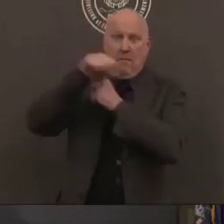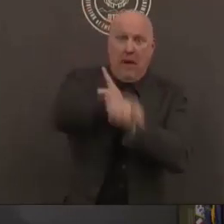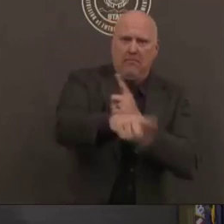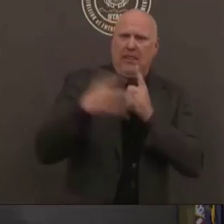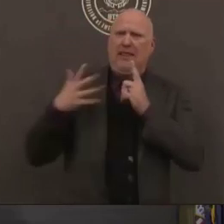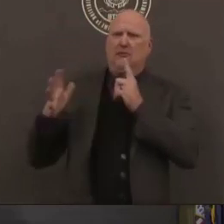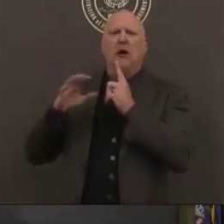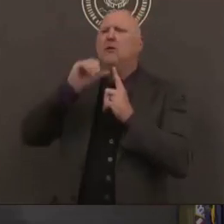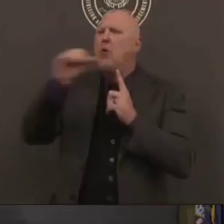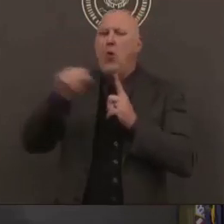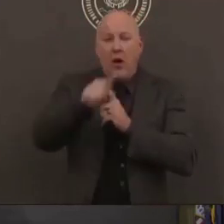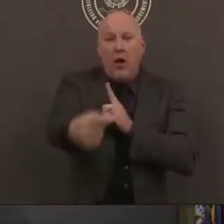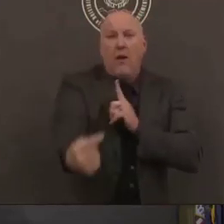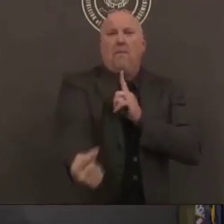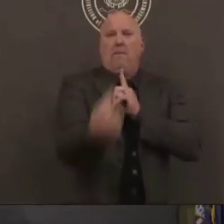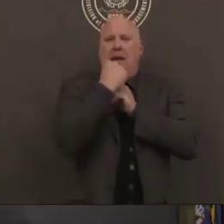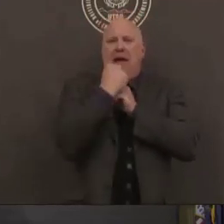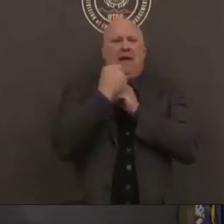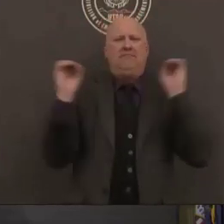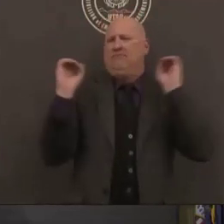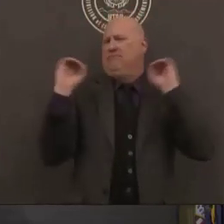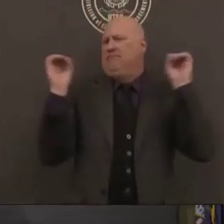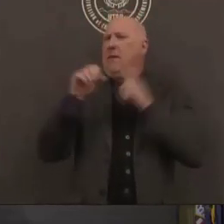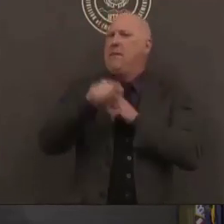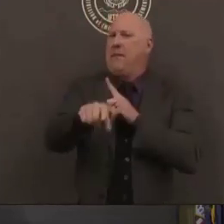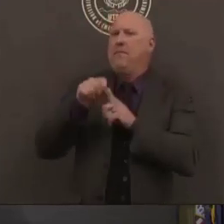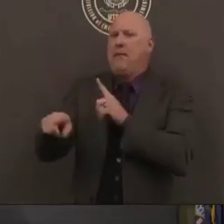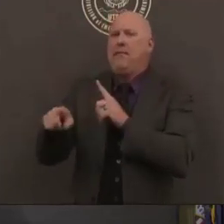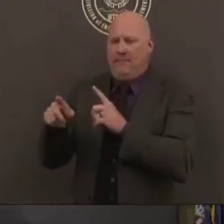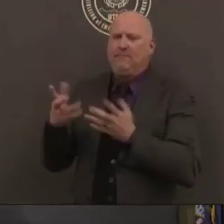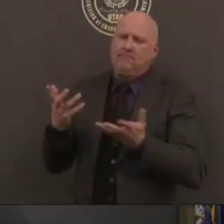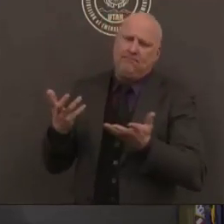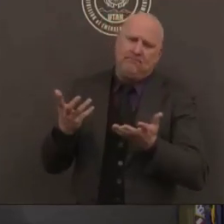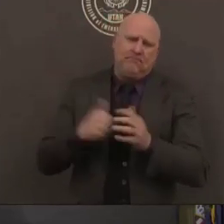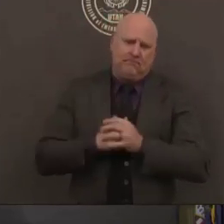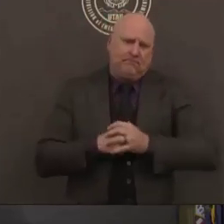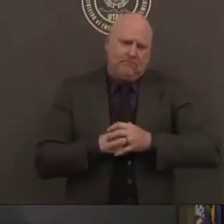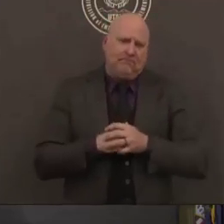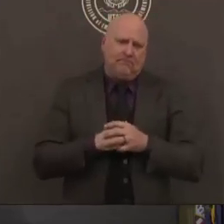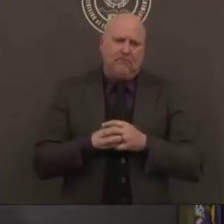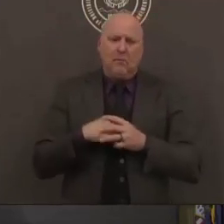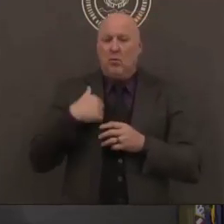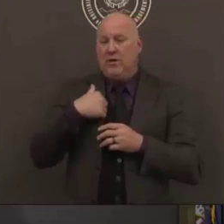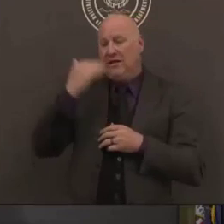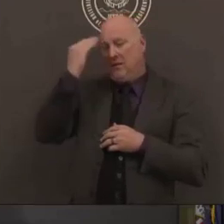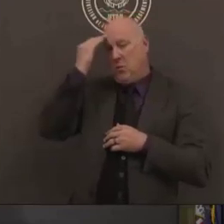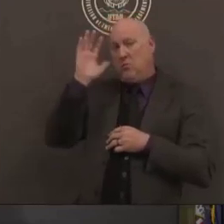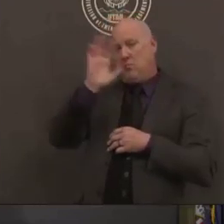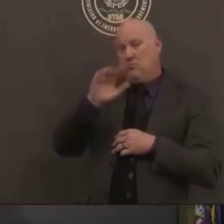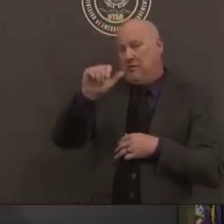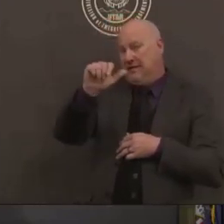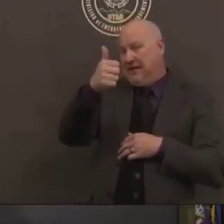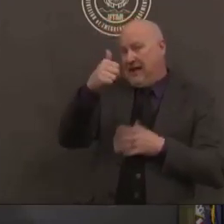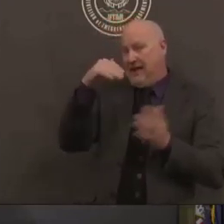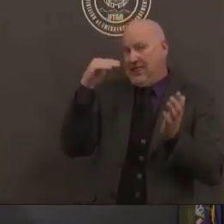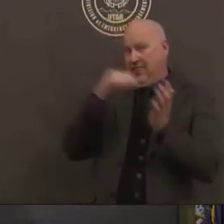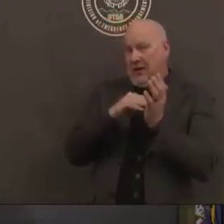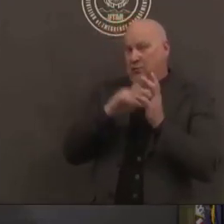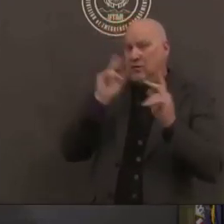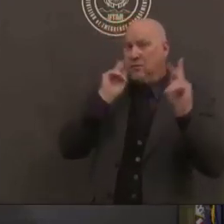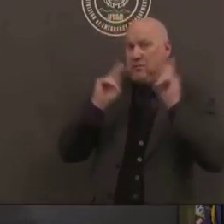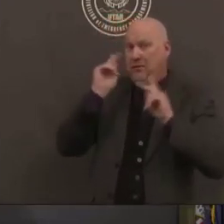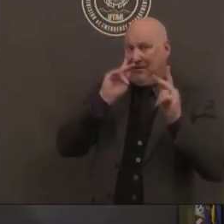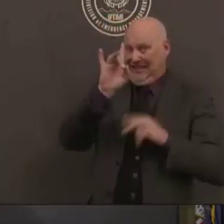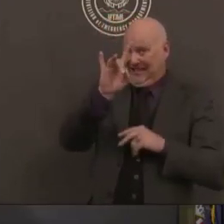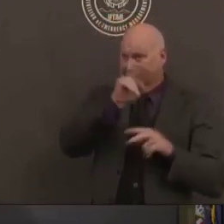ended up with well over 10,000 people that actually went to the survey. So we know that there were in